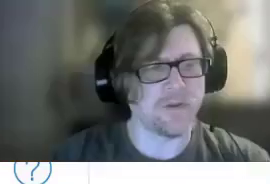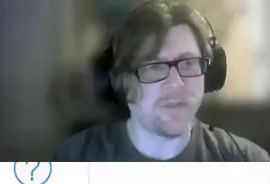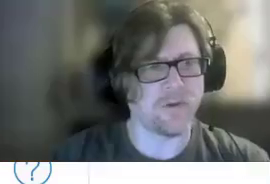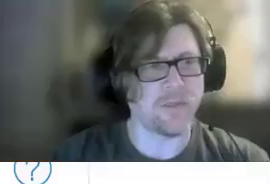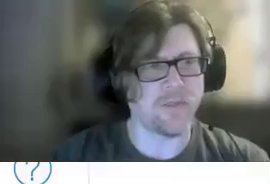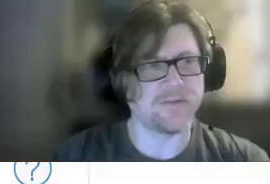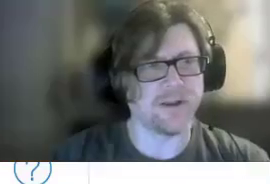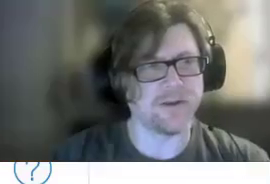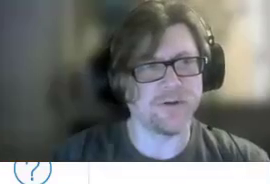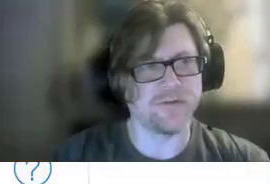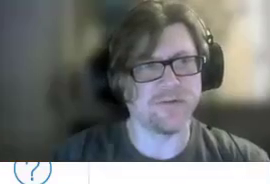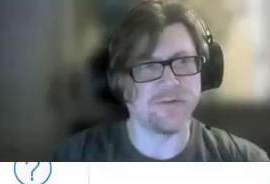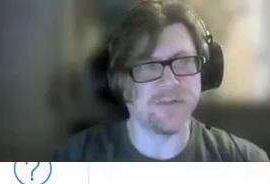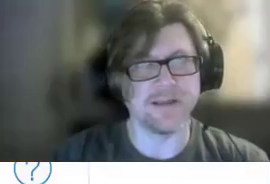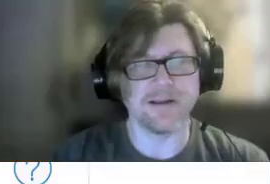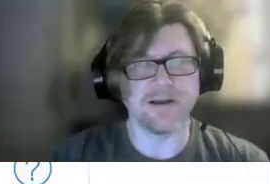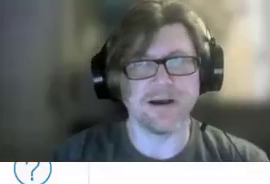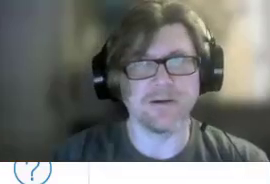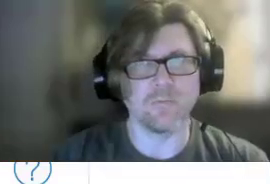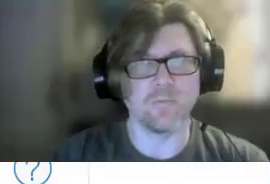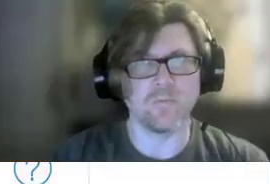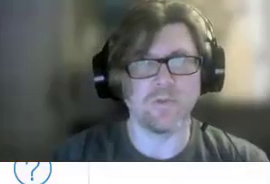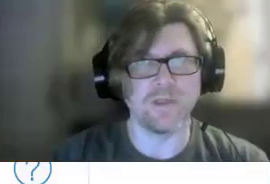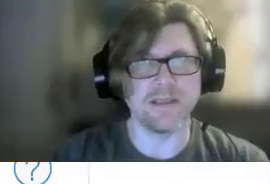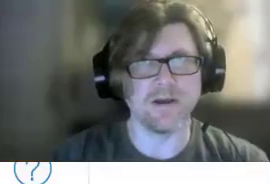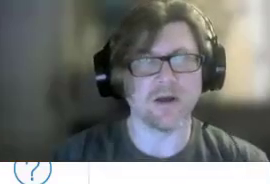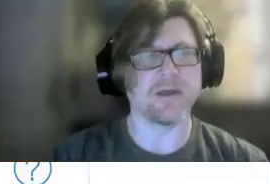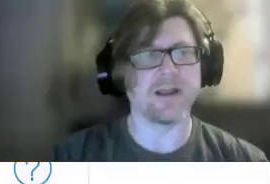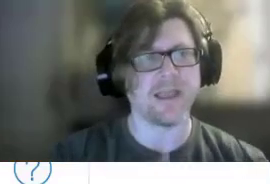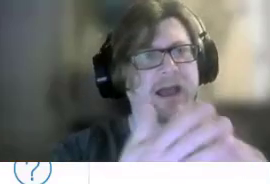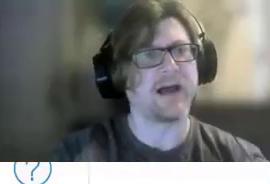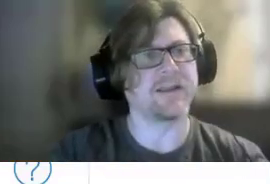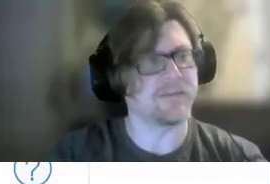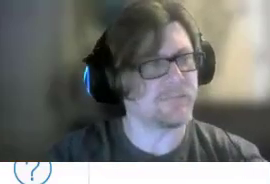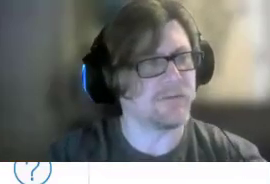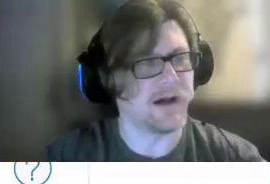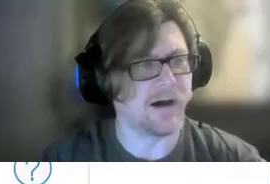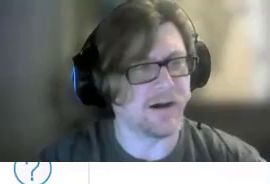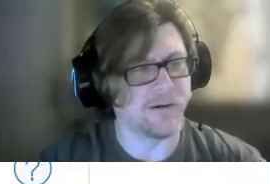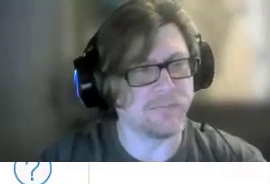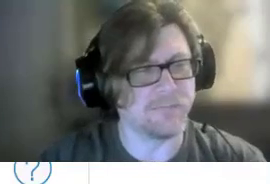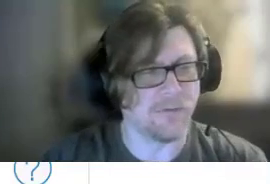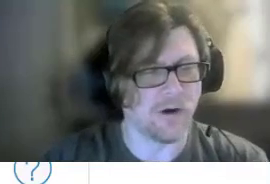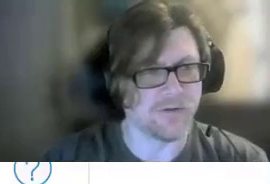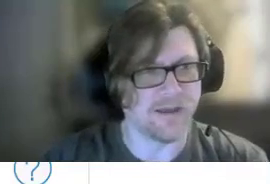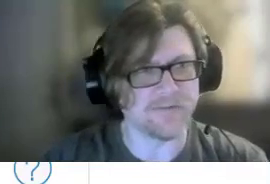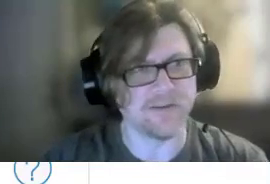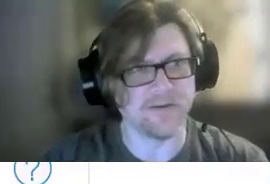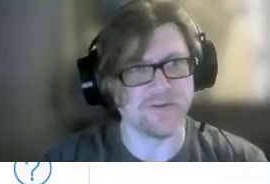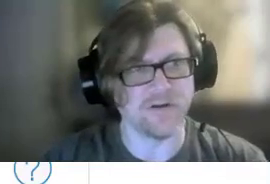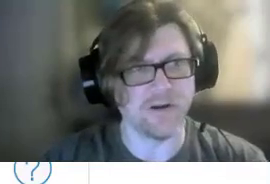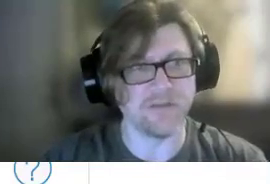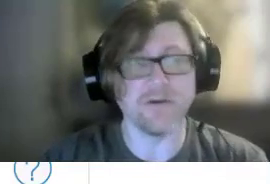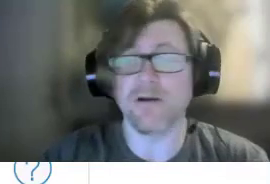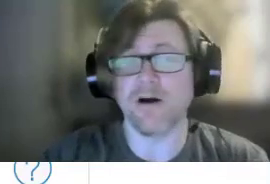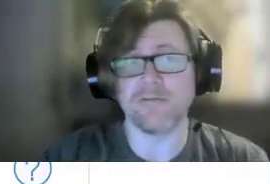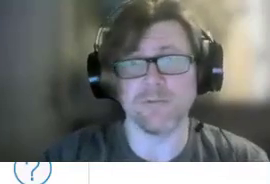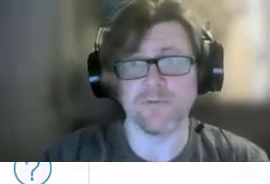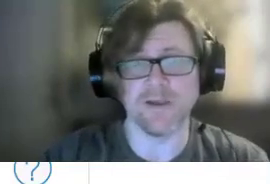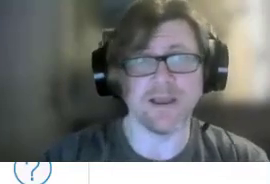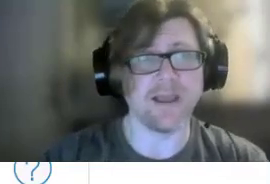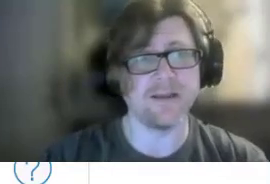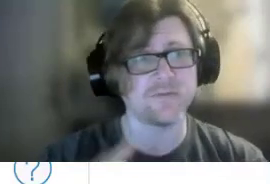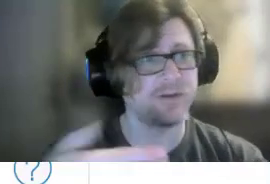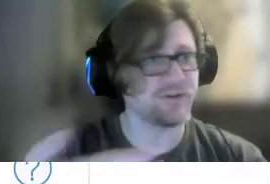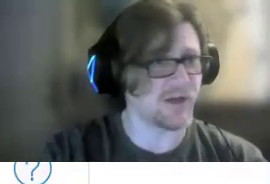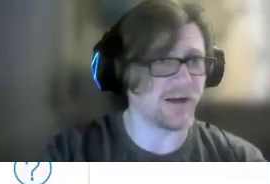to one of the things that I noticed is that the automatic AI alt text that is generated very often